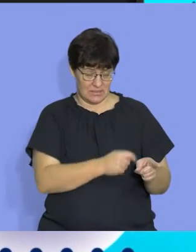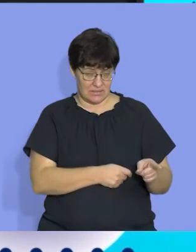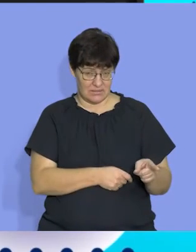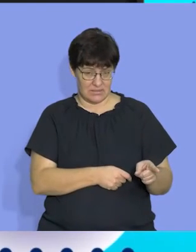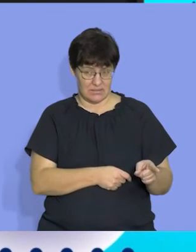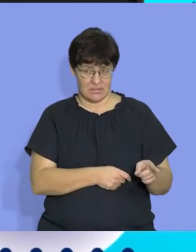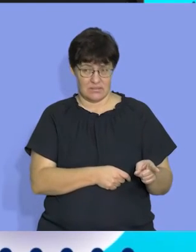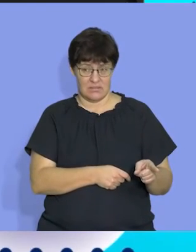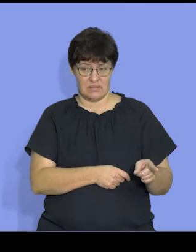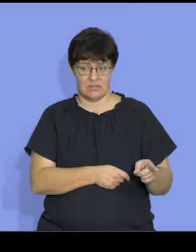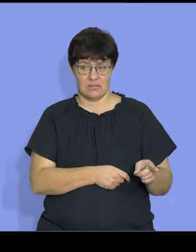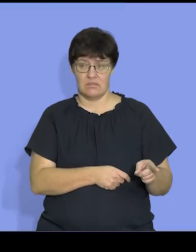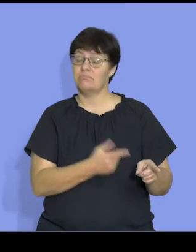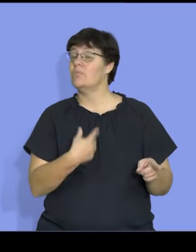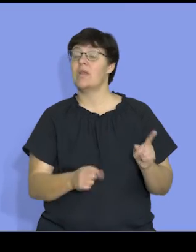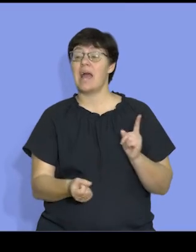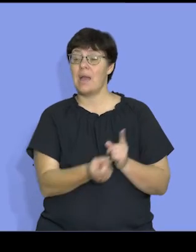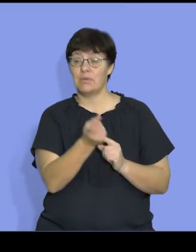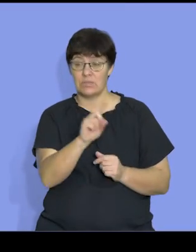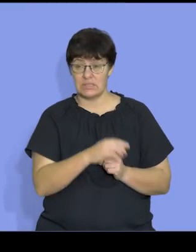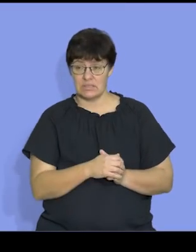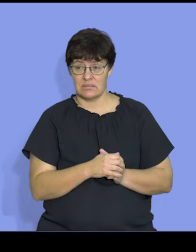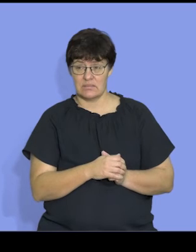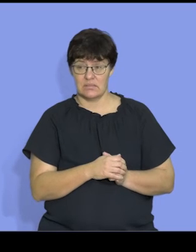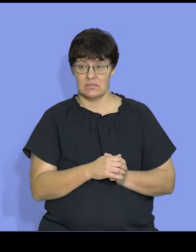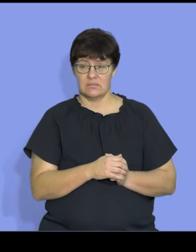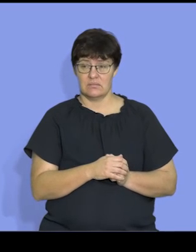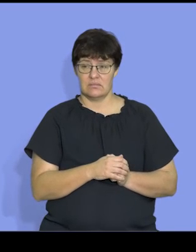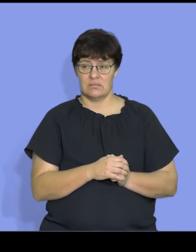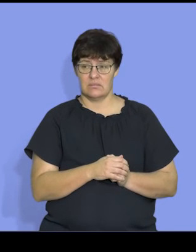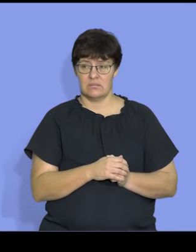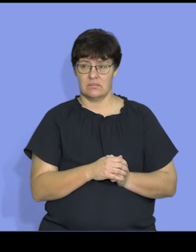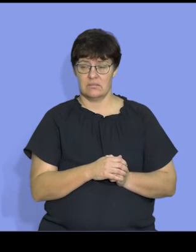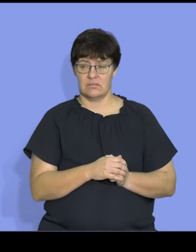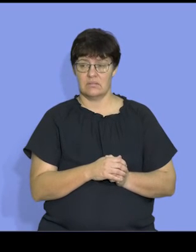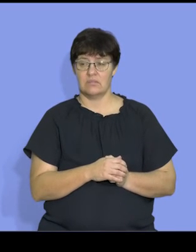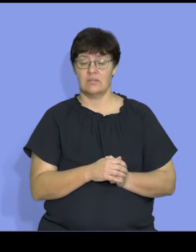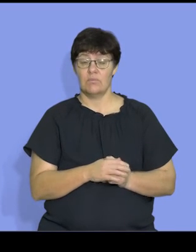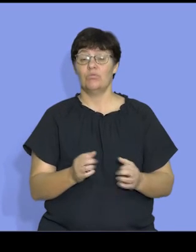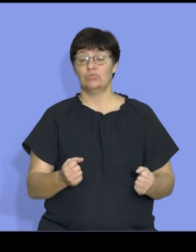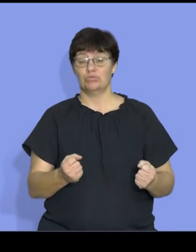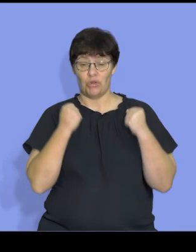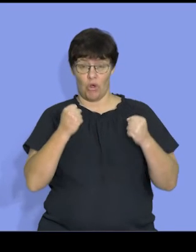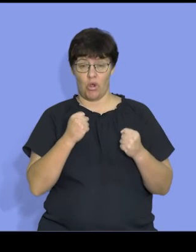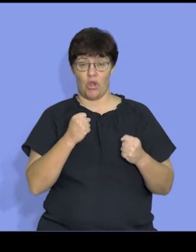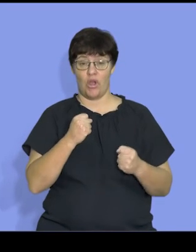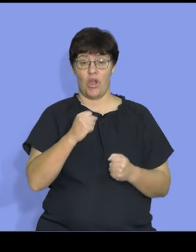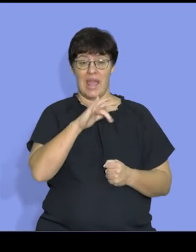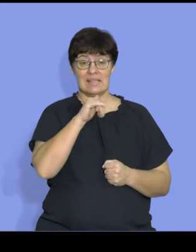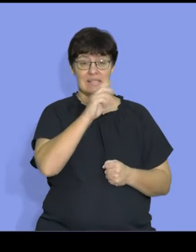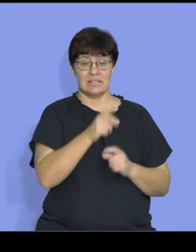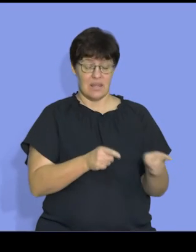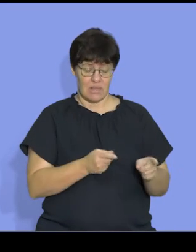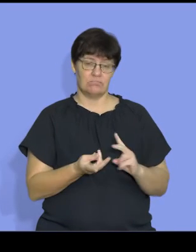that what is going to happen is that in the presence of a strong acid, the bromothiamol blue changes to